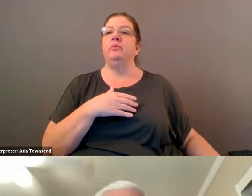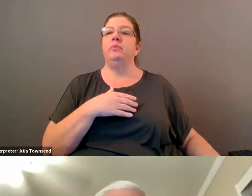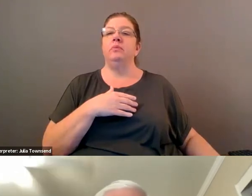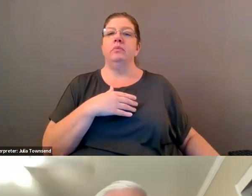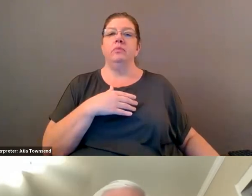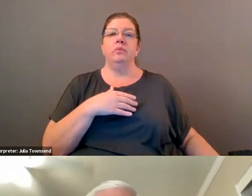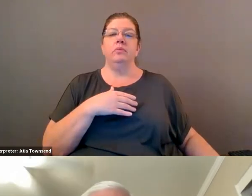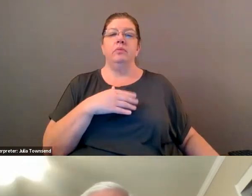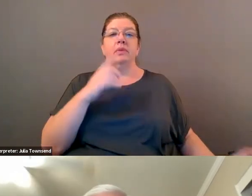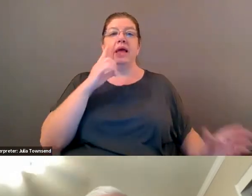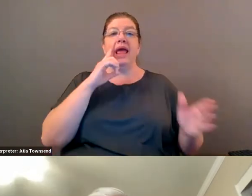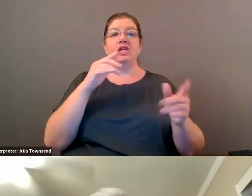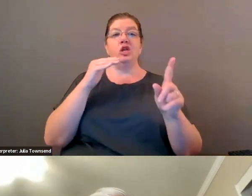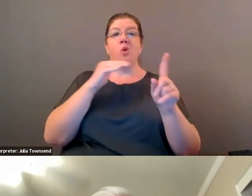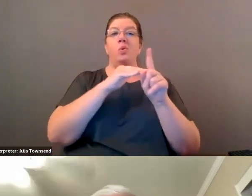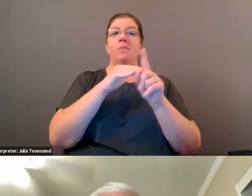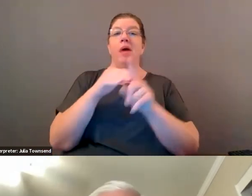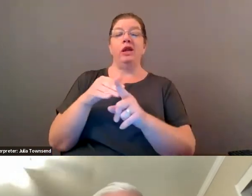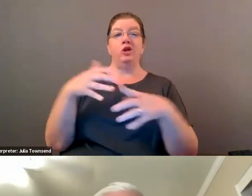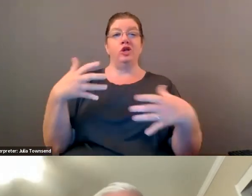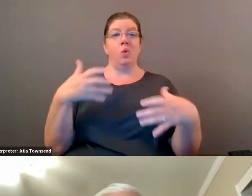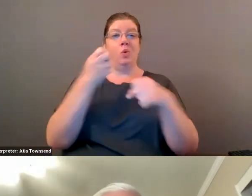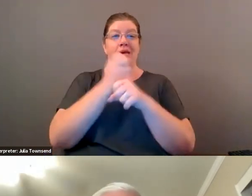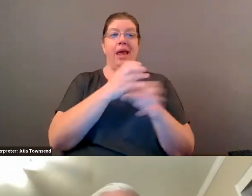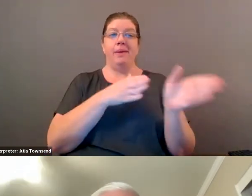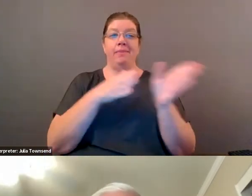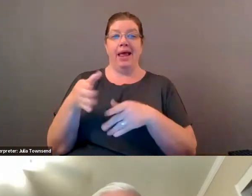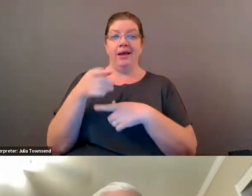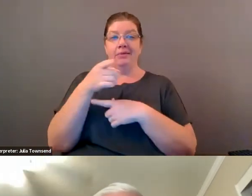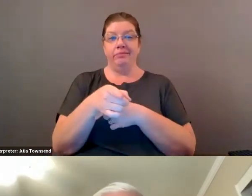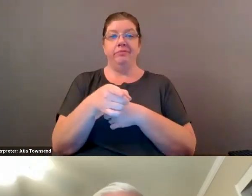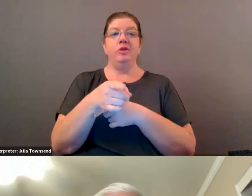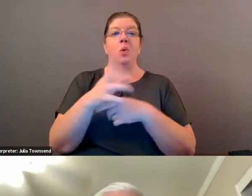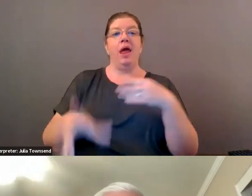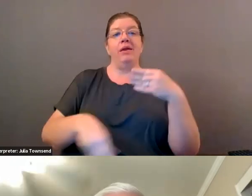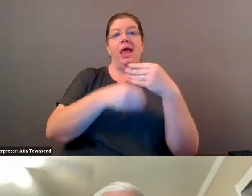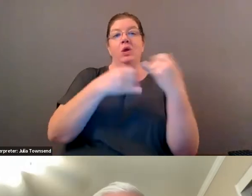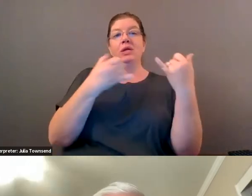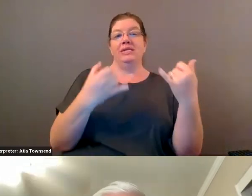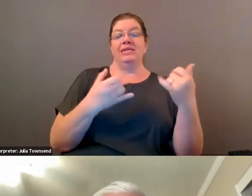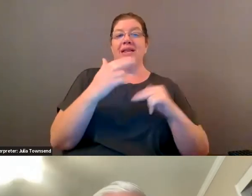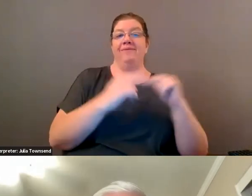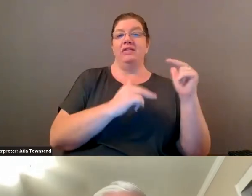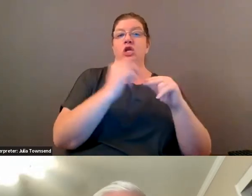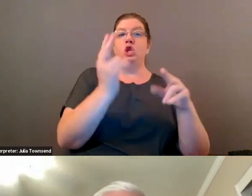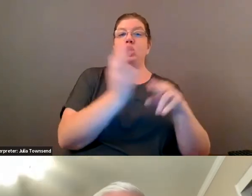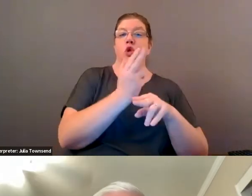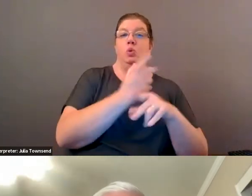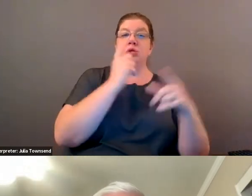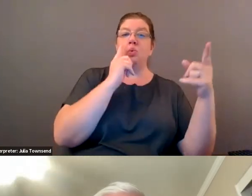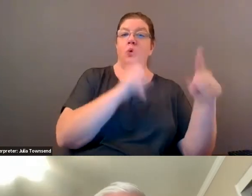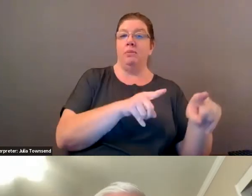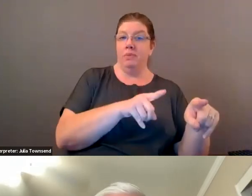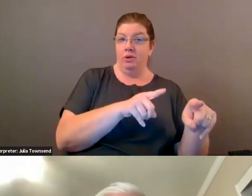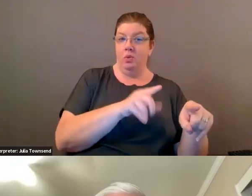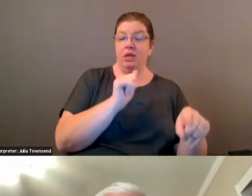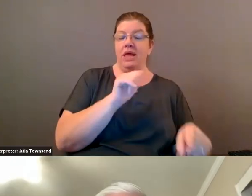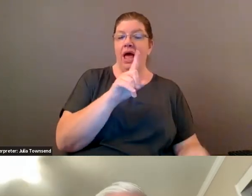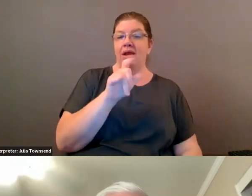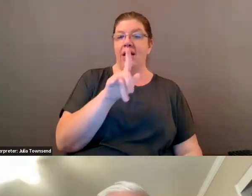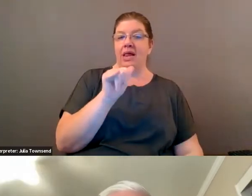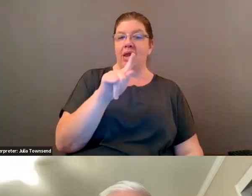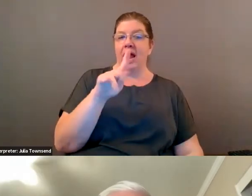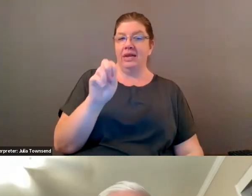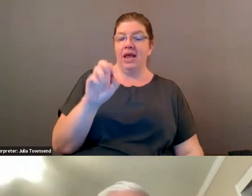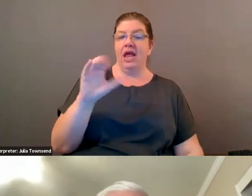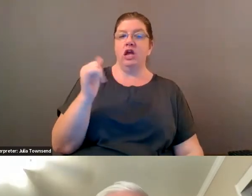As a reminder, here's a recap of the plan. So we had an addendum to the existing facility use agreement with Adelante Charter that was